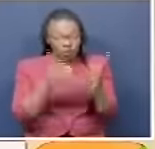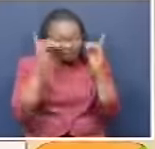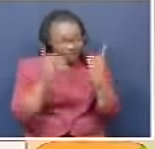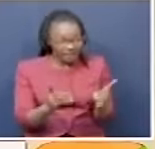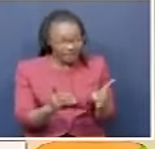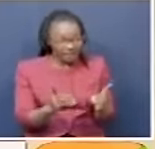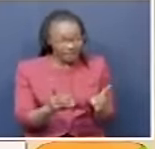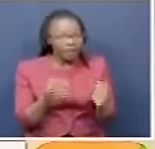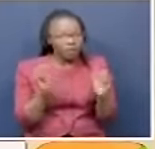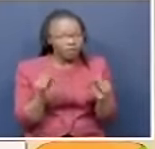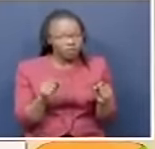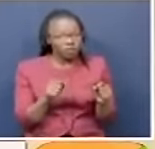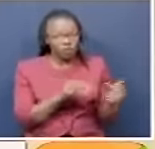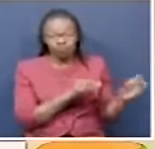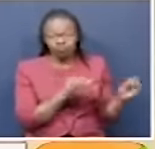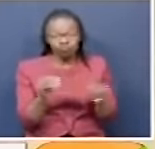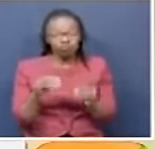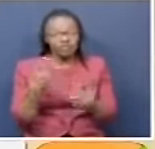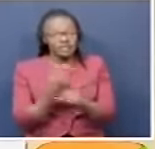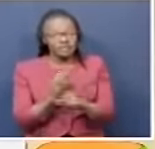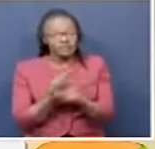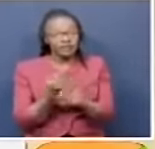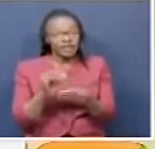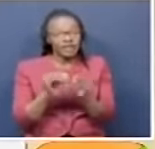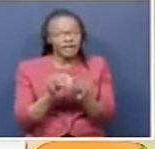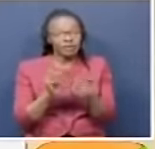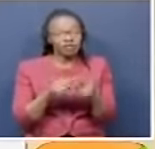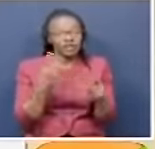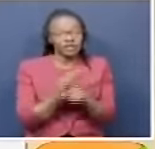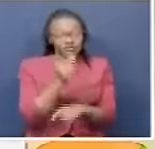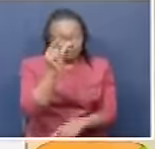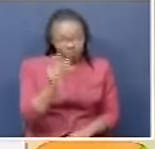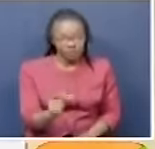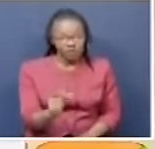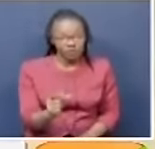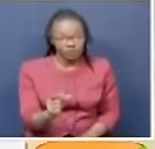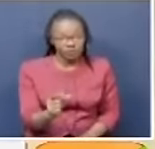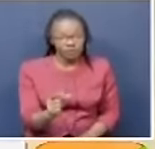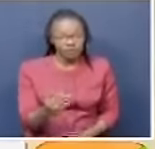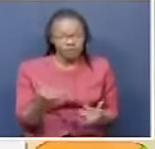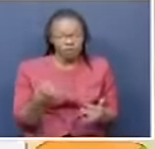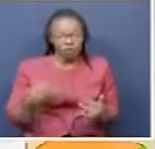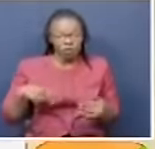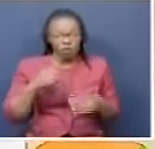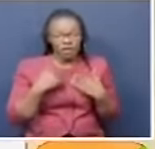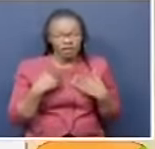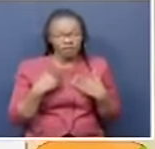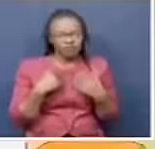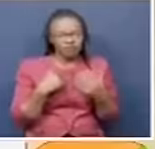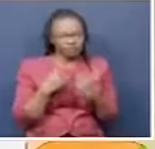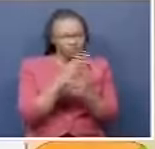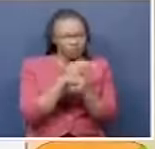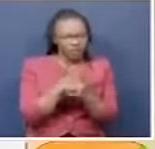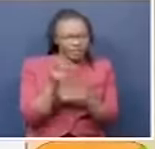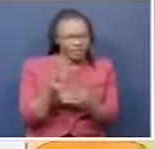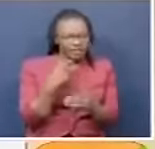it can confer serious numbers to another candidate. Now, the arithmetic here, the complexity is that